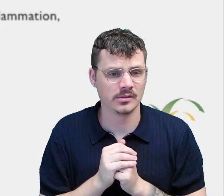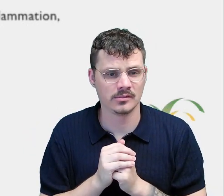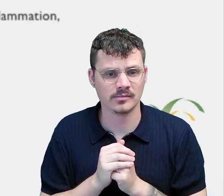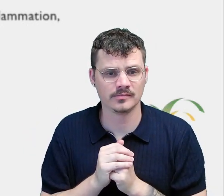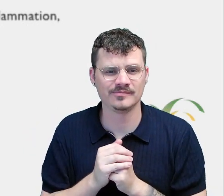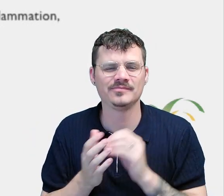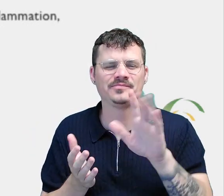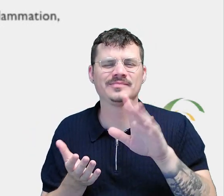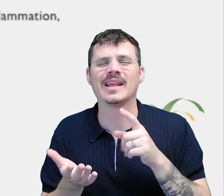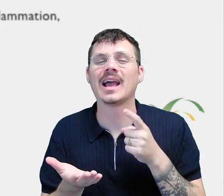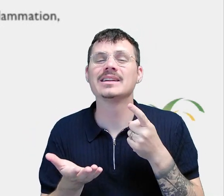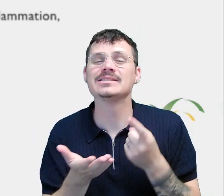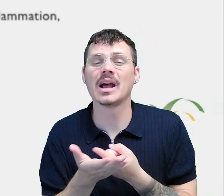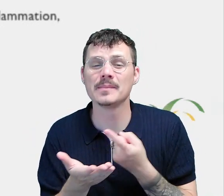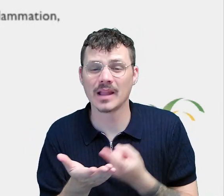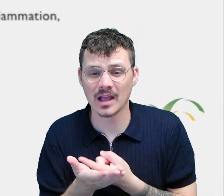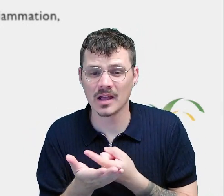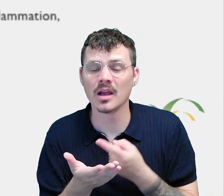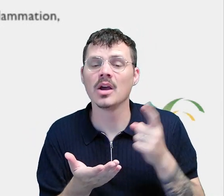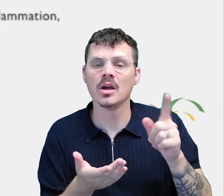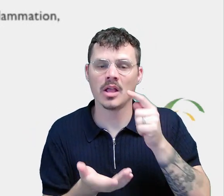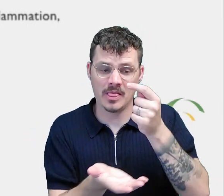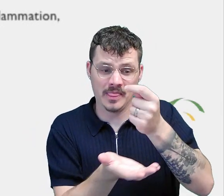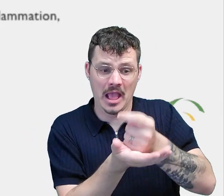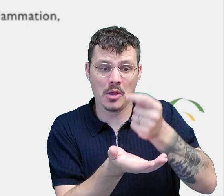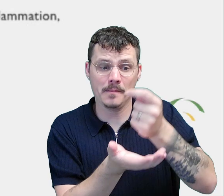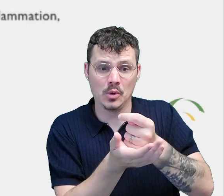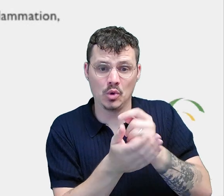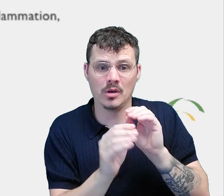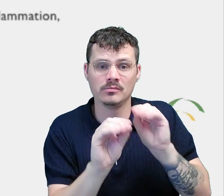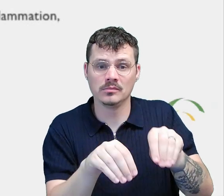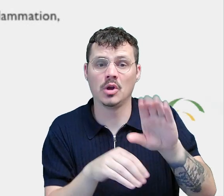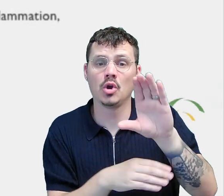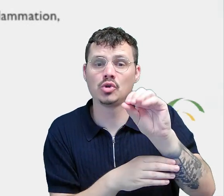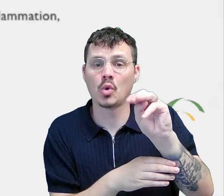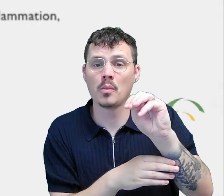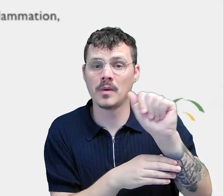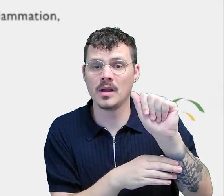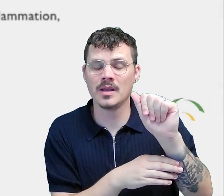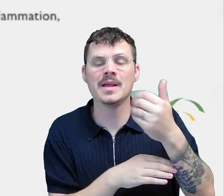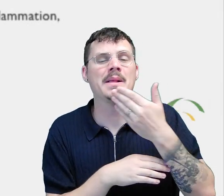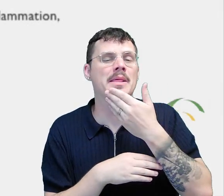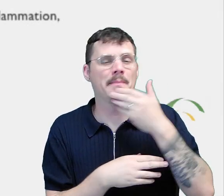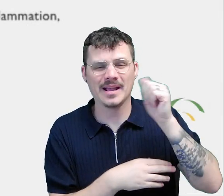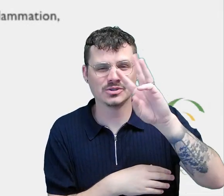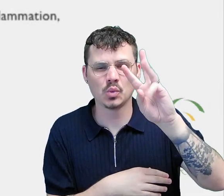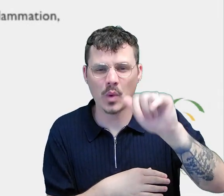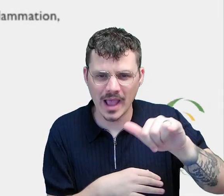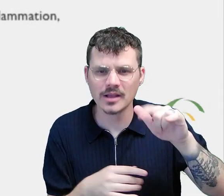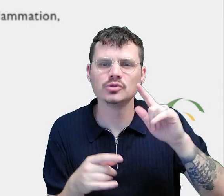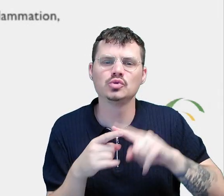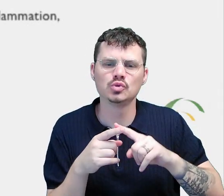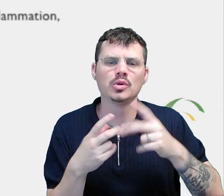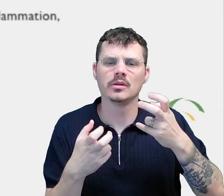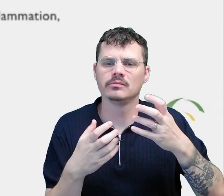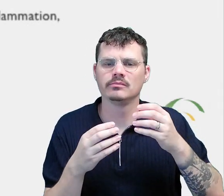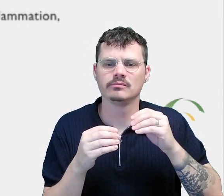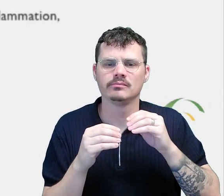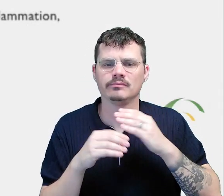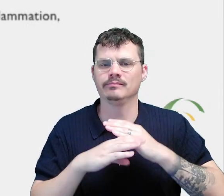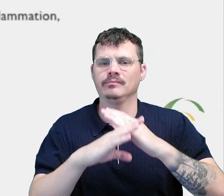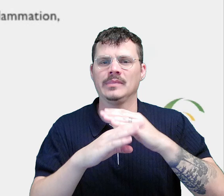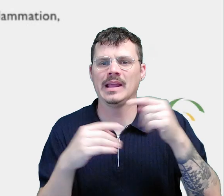And sometimes a therapeutic coma is the best way to prevent injury